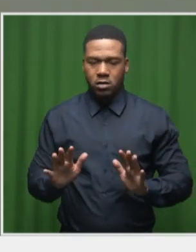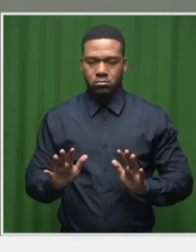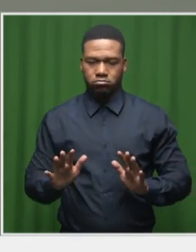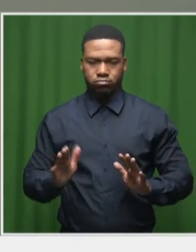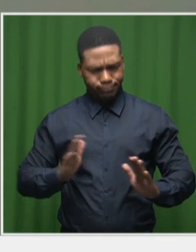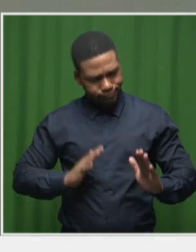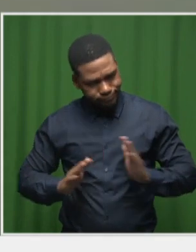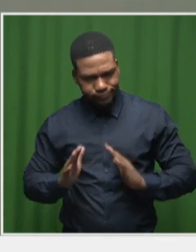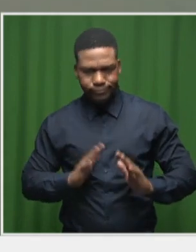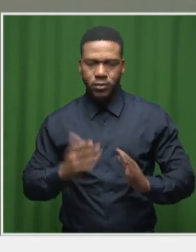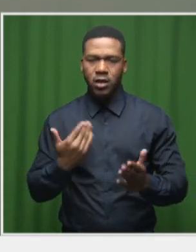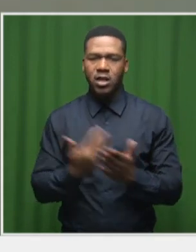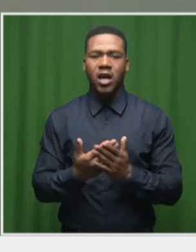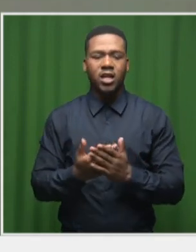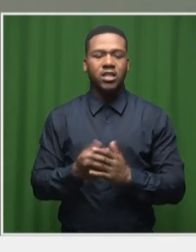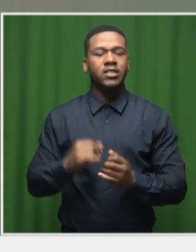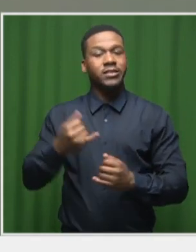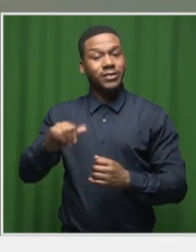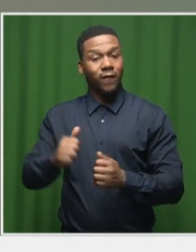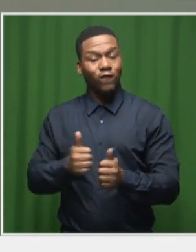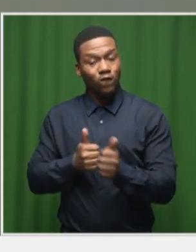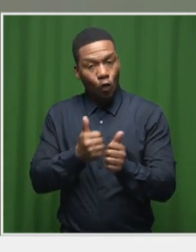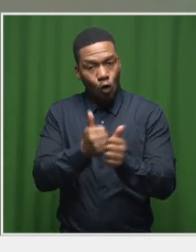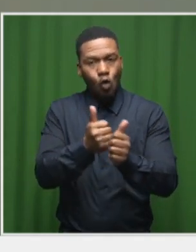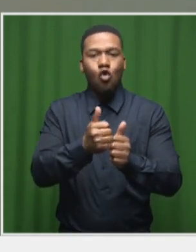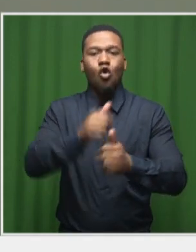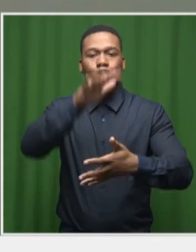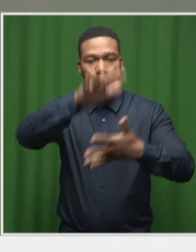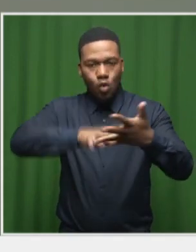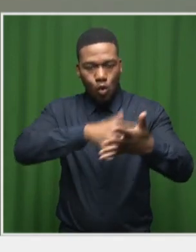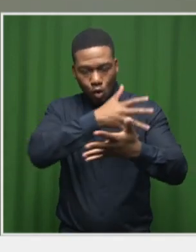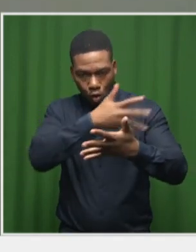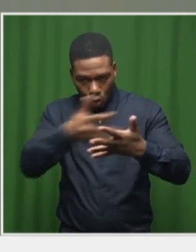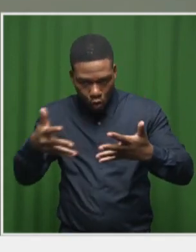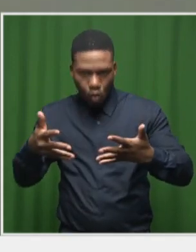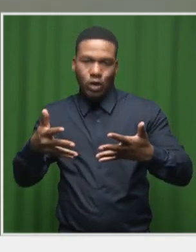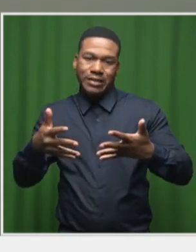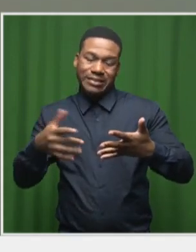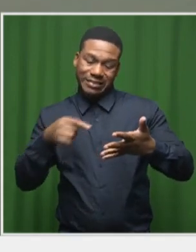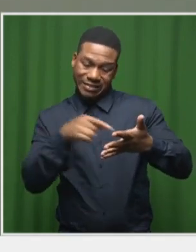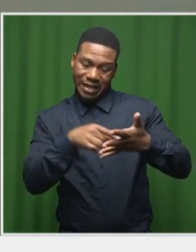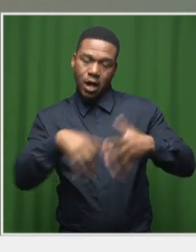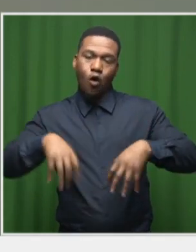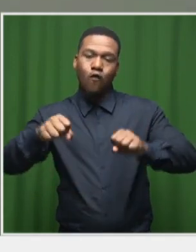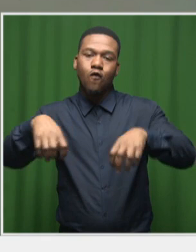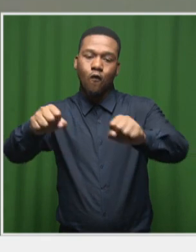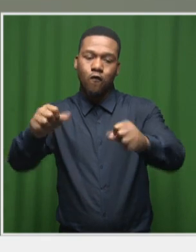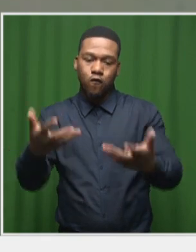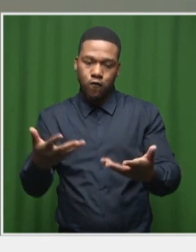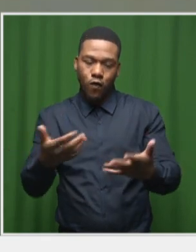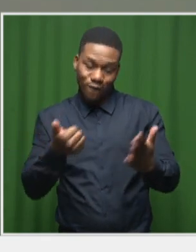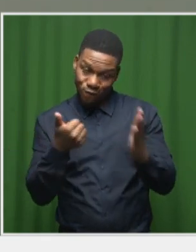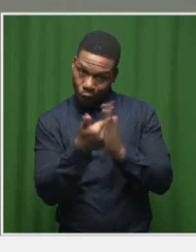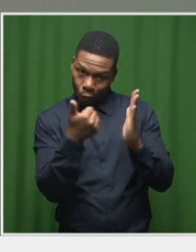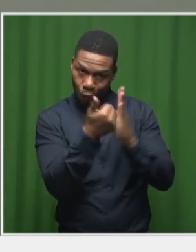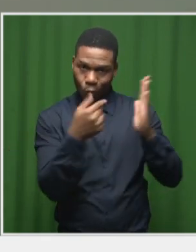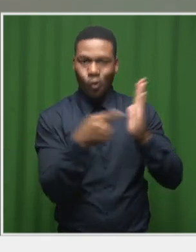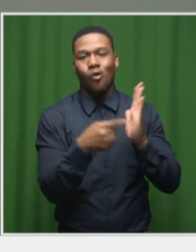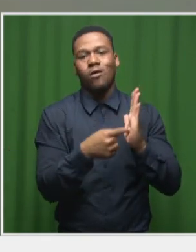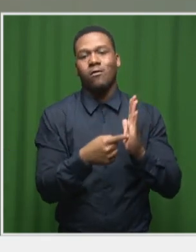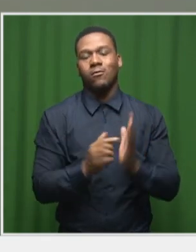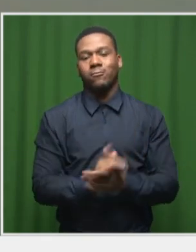their load schedule. The load shedding schedule. So before